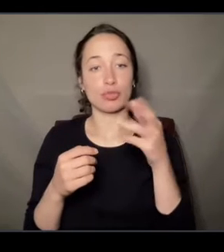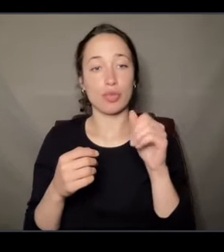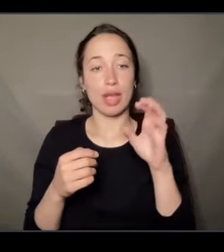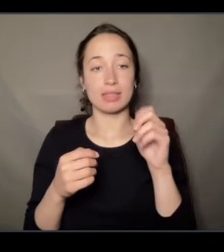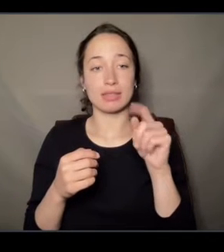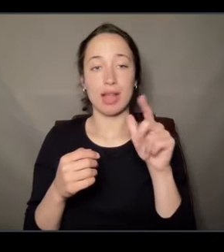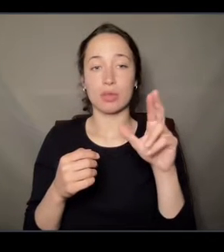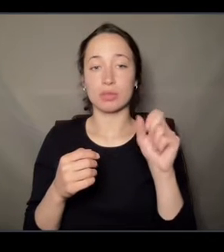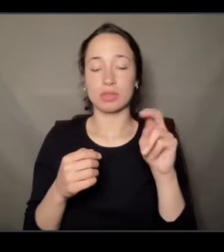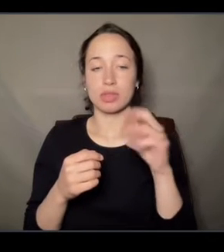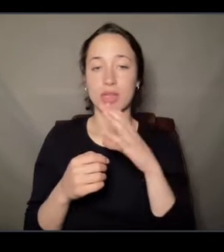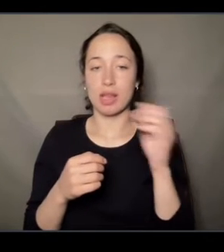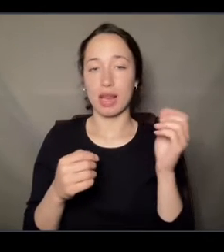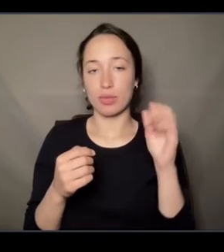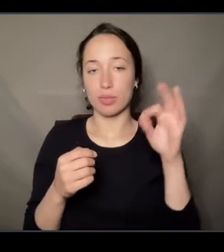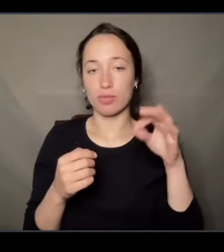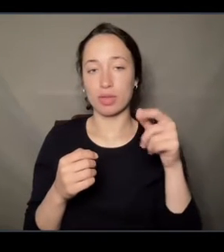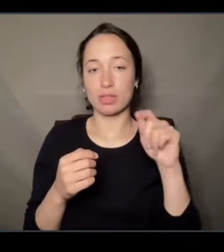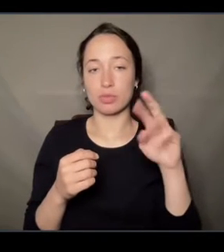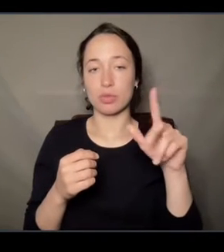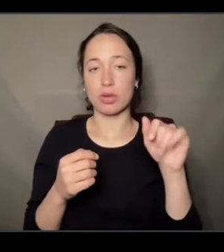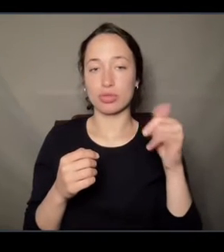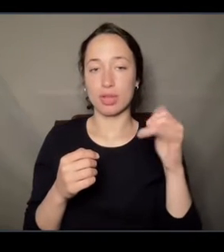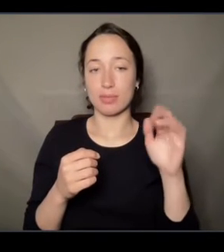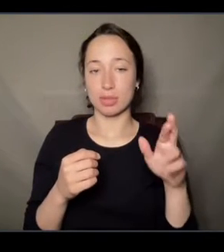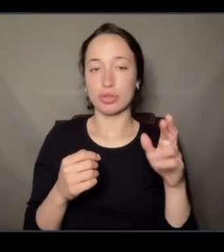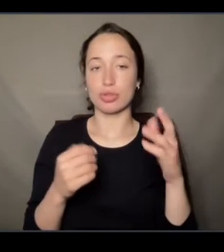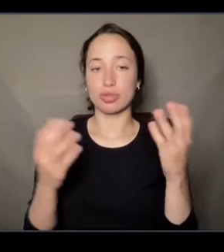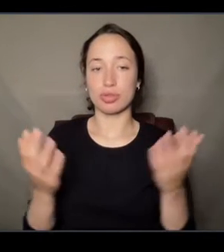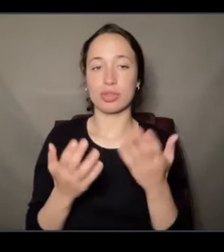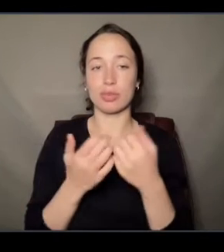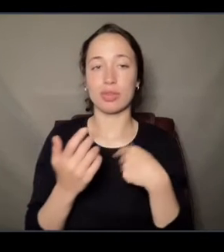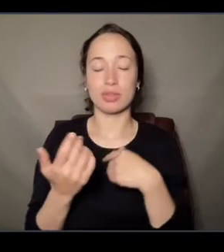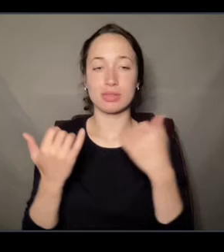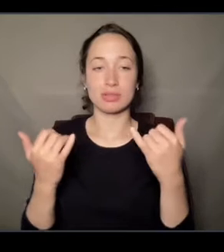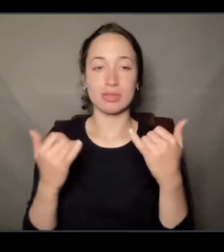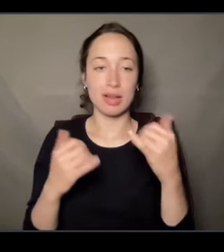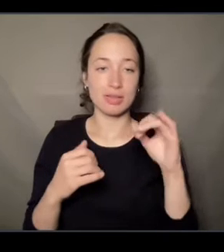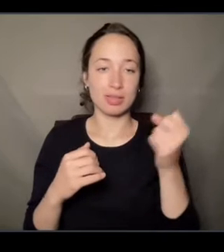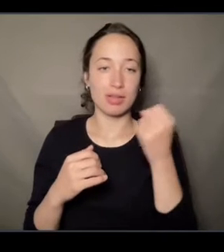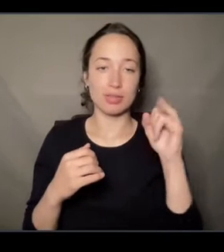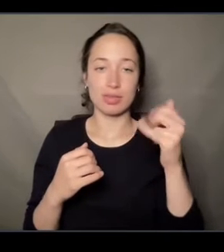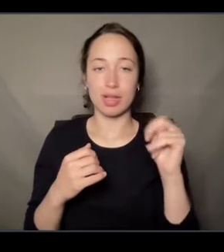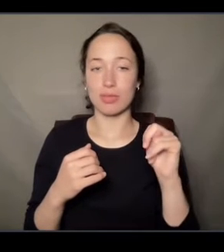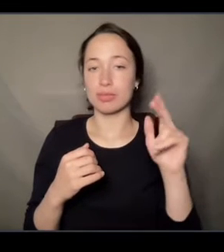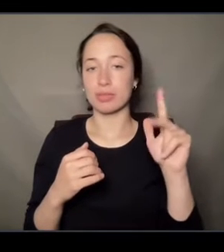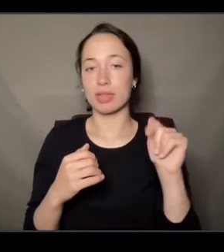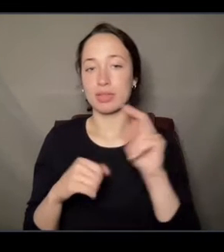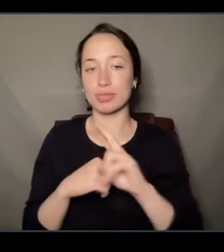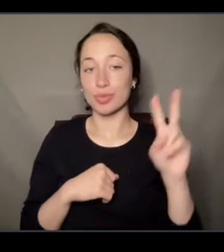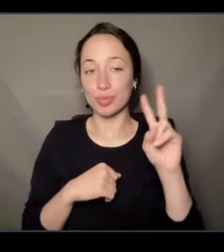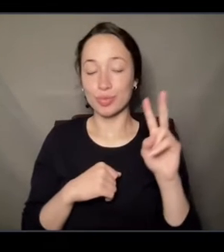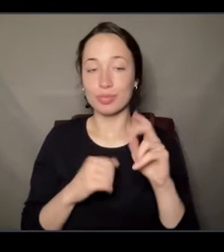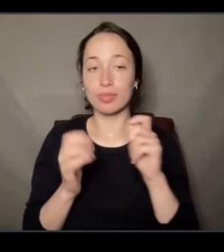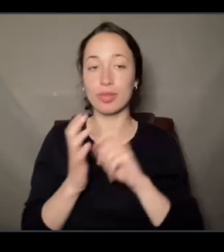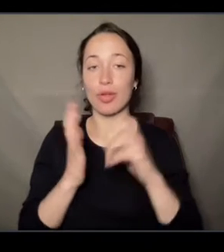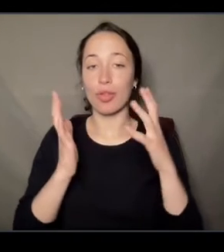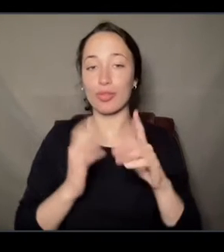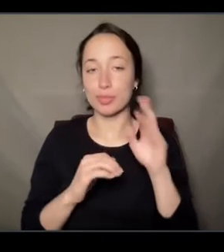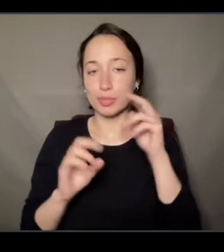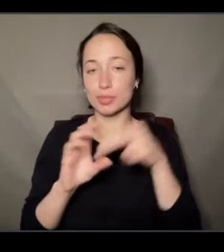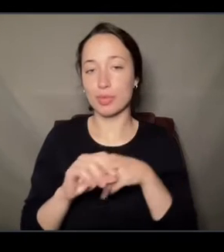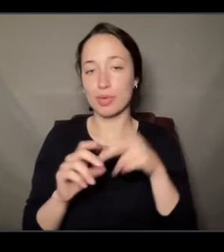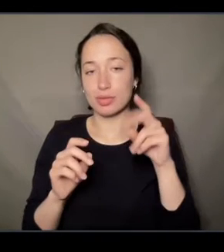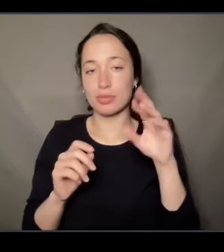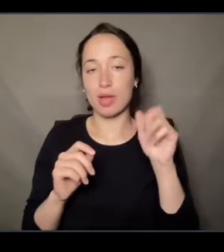have Grace Talusan and the Reverend Atula Jamir joining us. On Saturday, January 23rd at